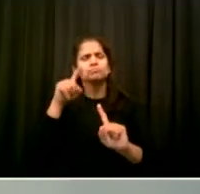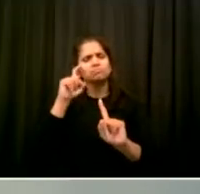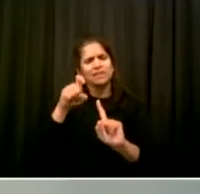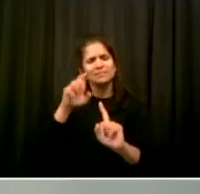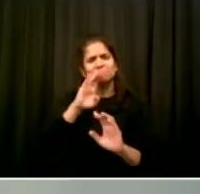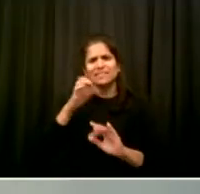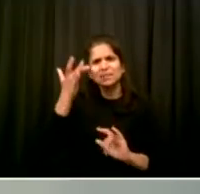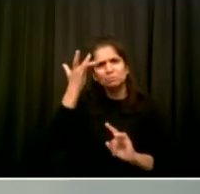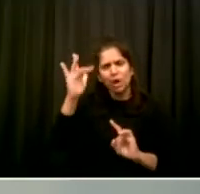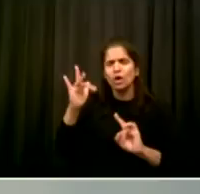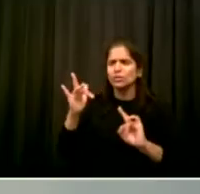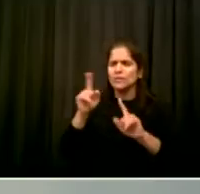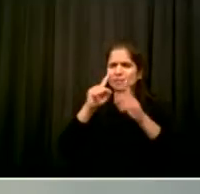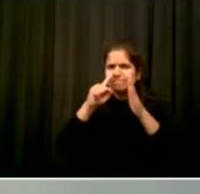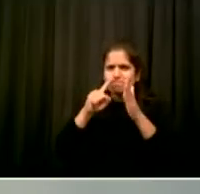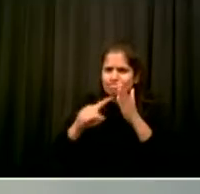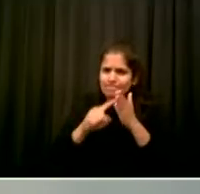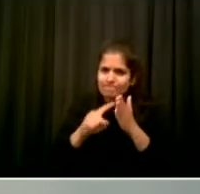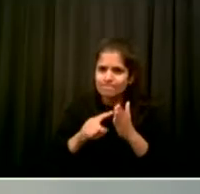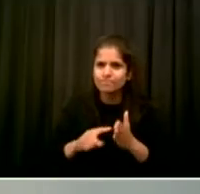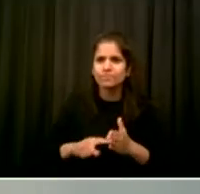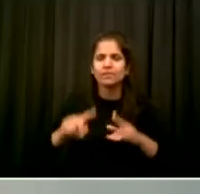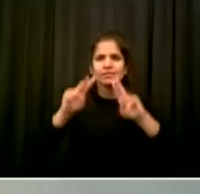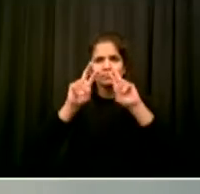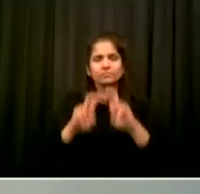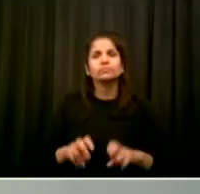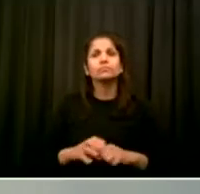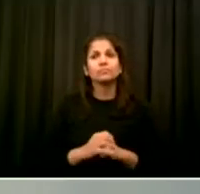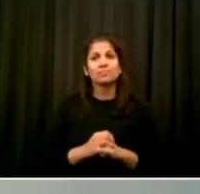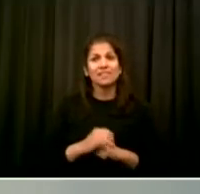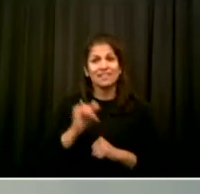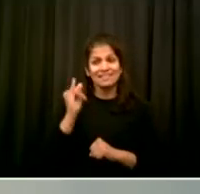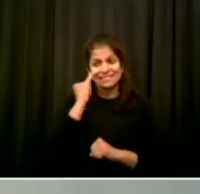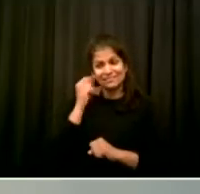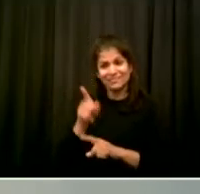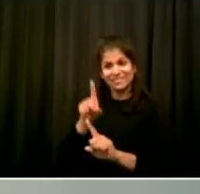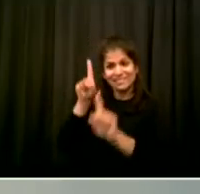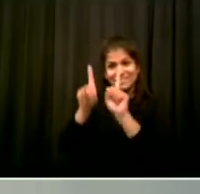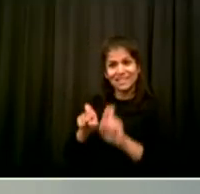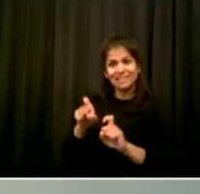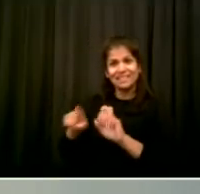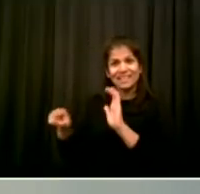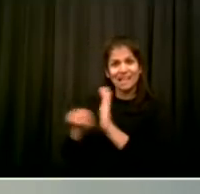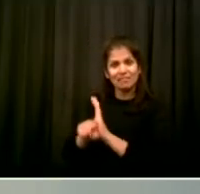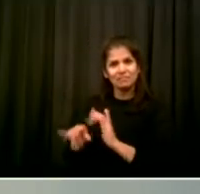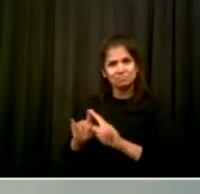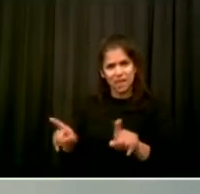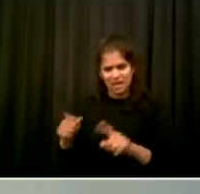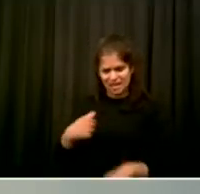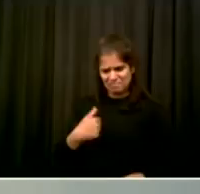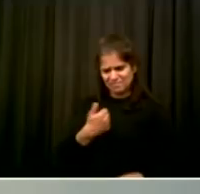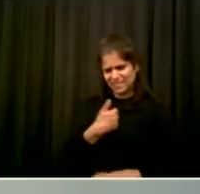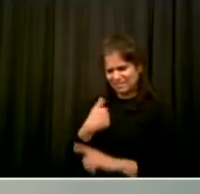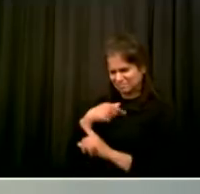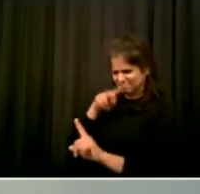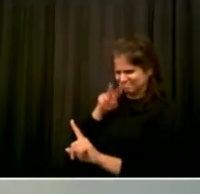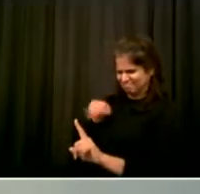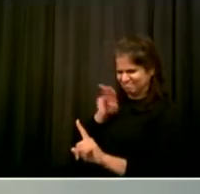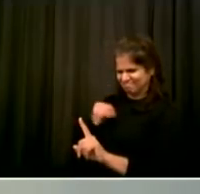COVID because of their symptoms and exposures, I'll still tell them that they need to